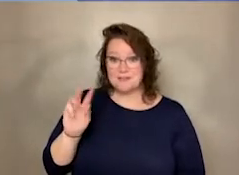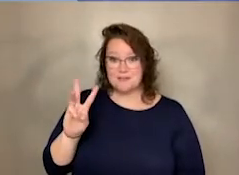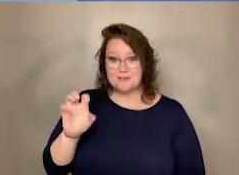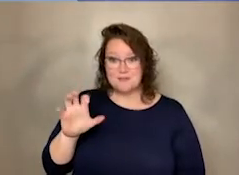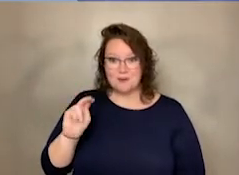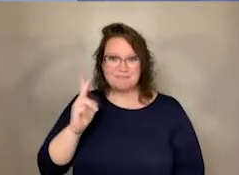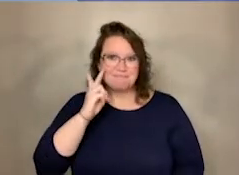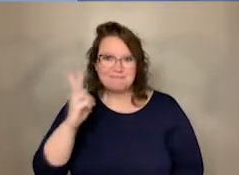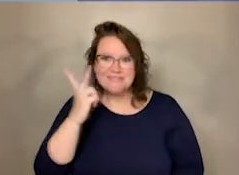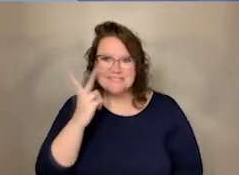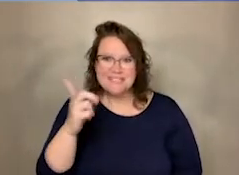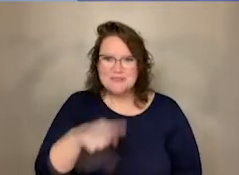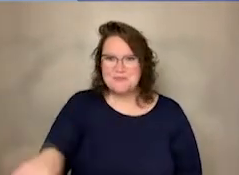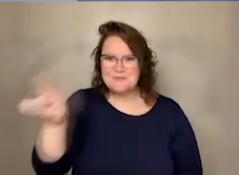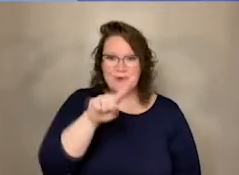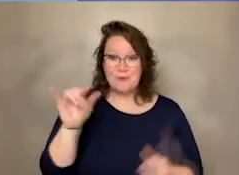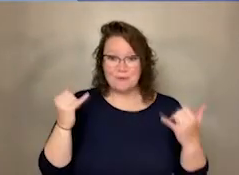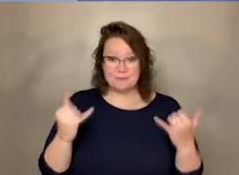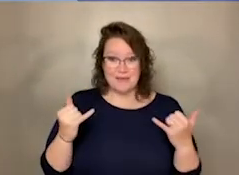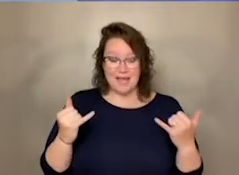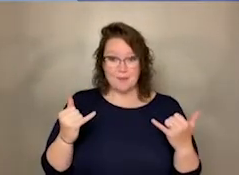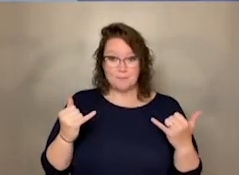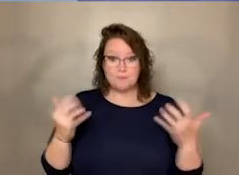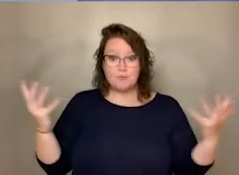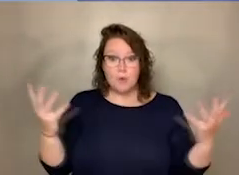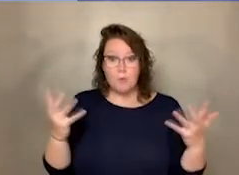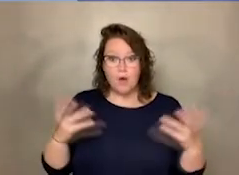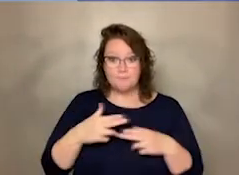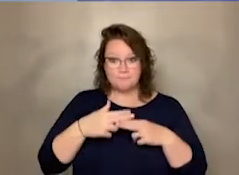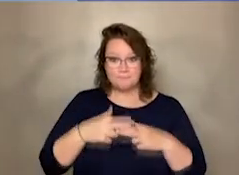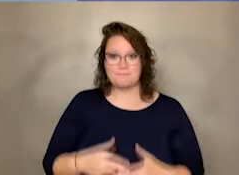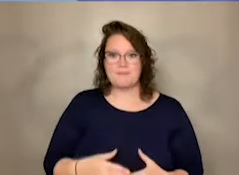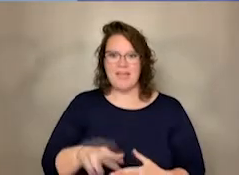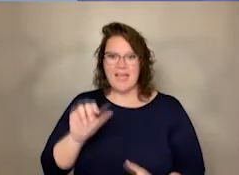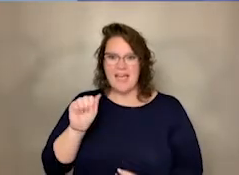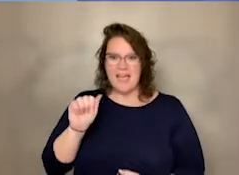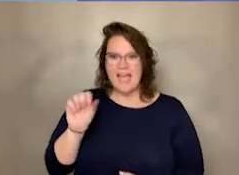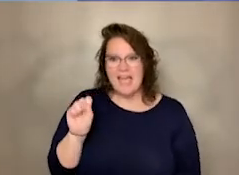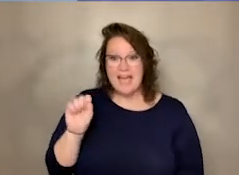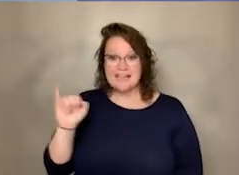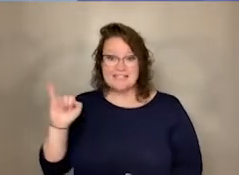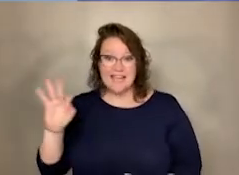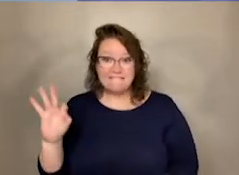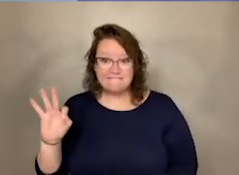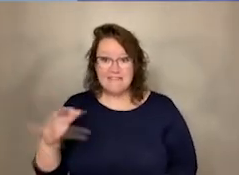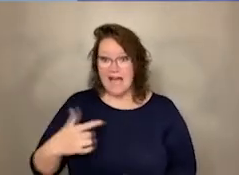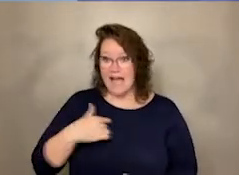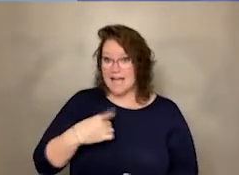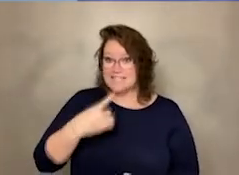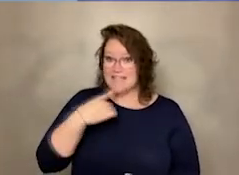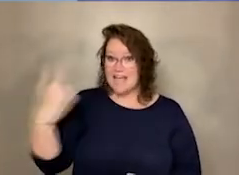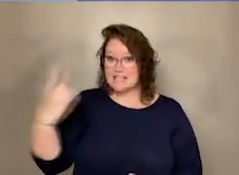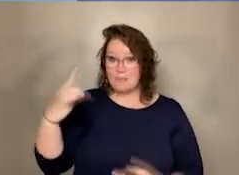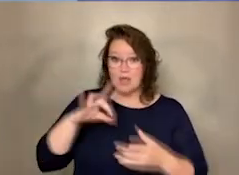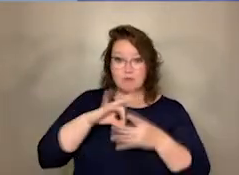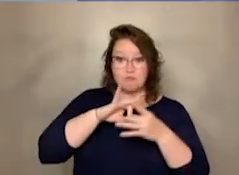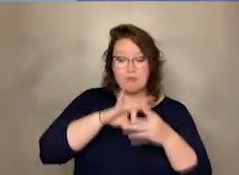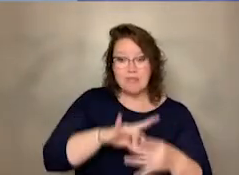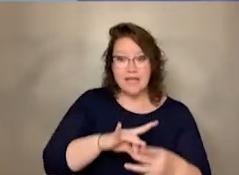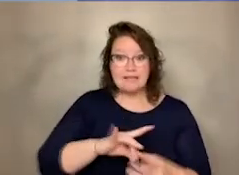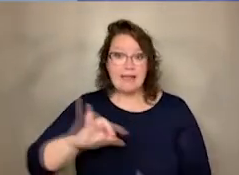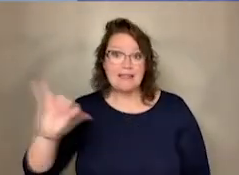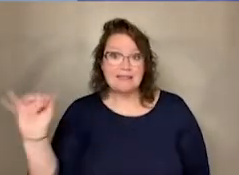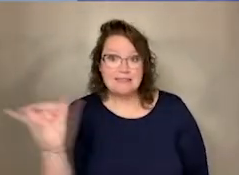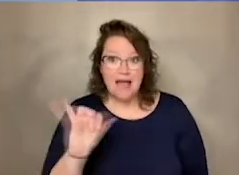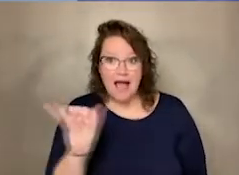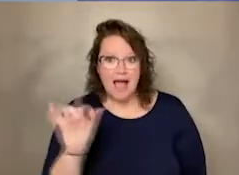today. Today our game for our brain break is called As If. I'm gonna say something that relates as if something